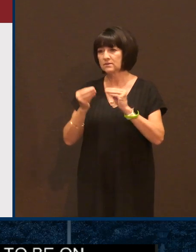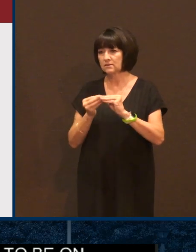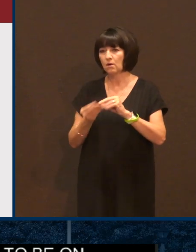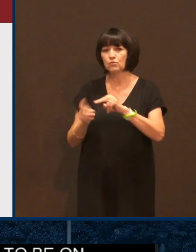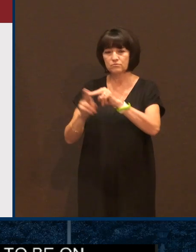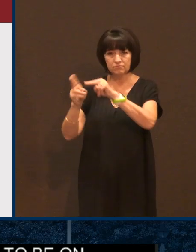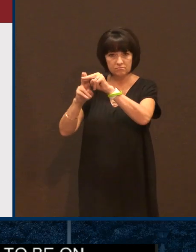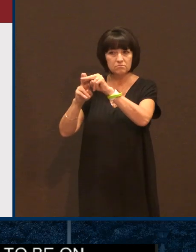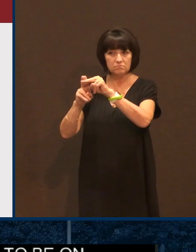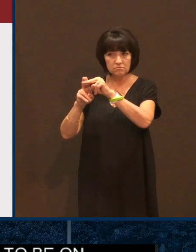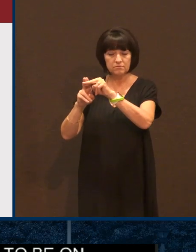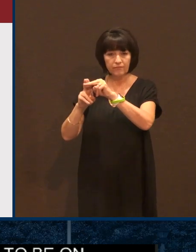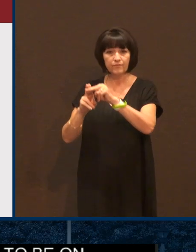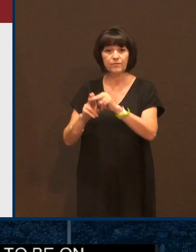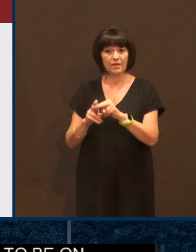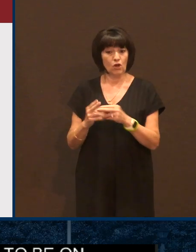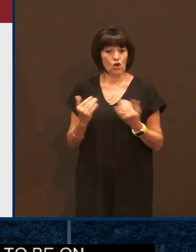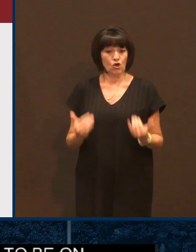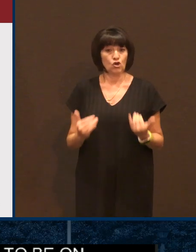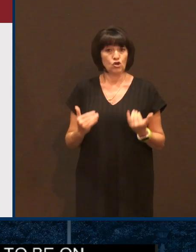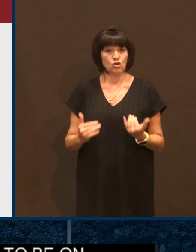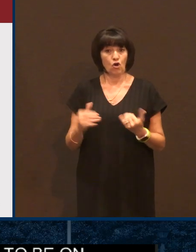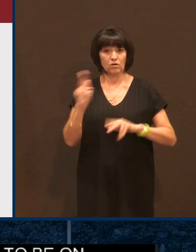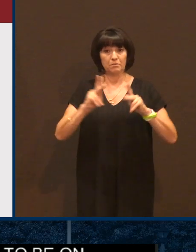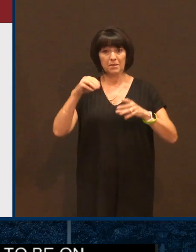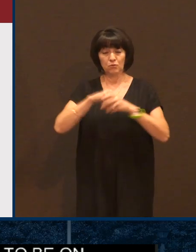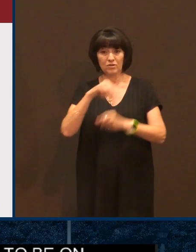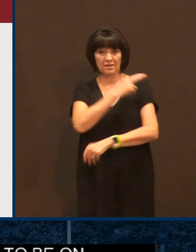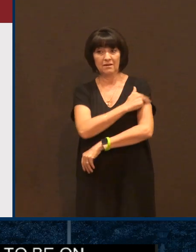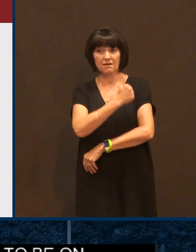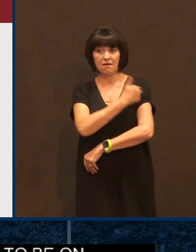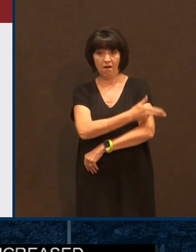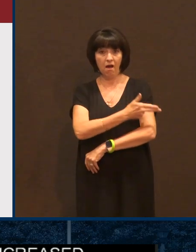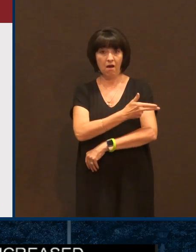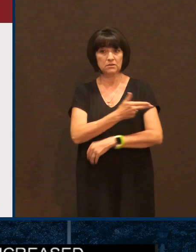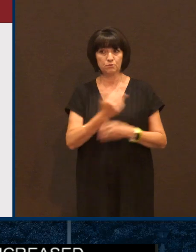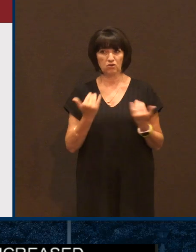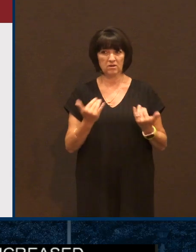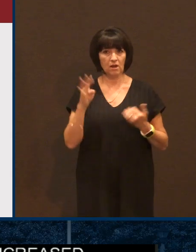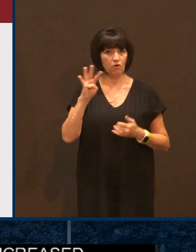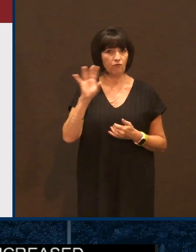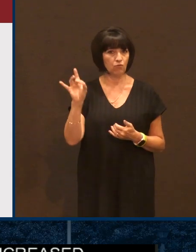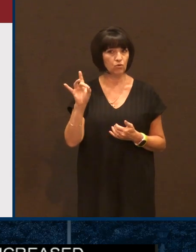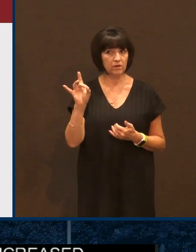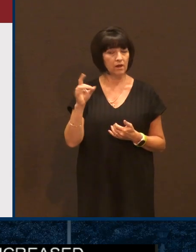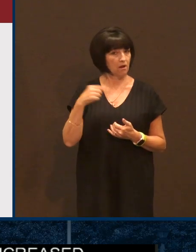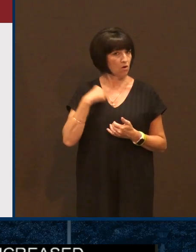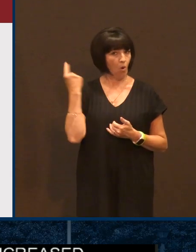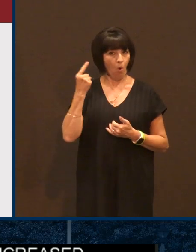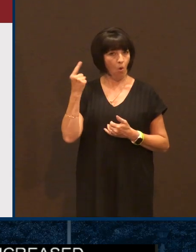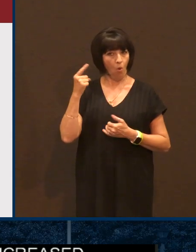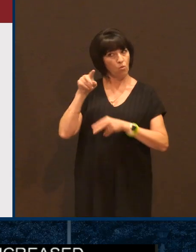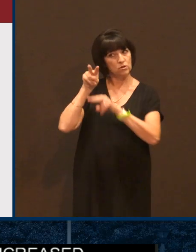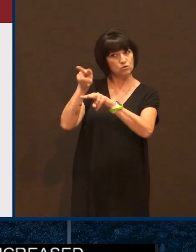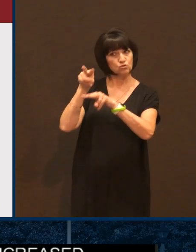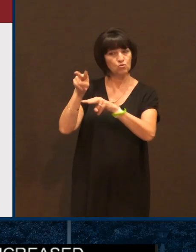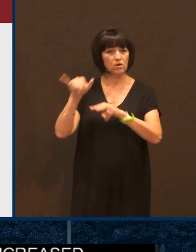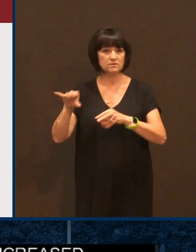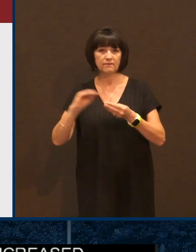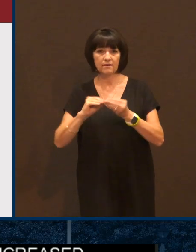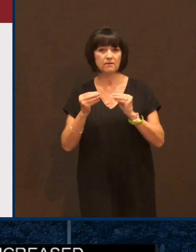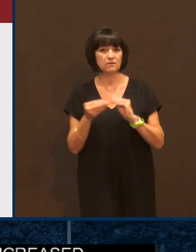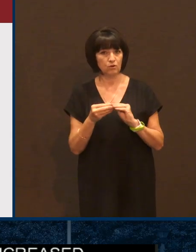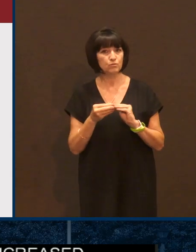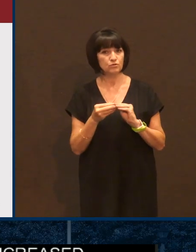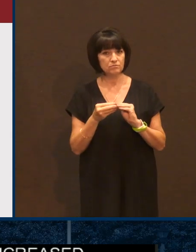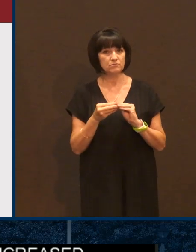under 50 current hospitalizations. I've always pointed to that number. That is not a number that even plays in to the calculation